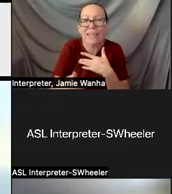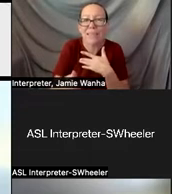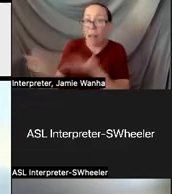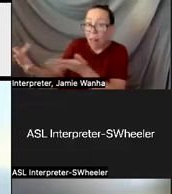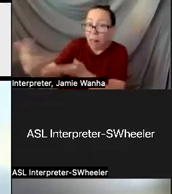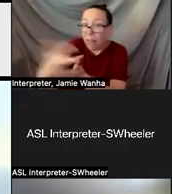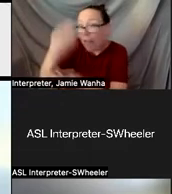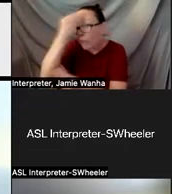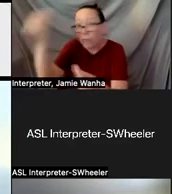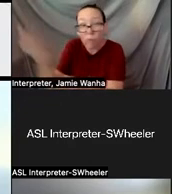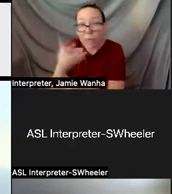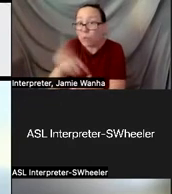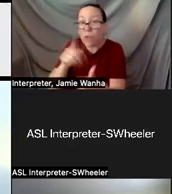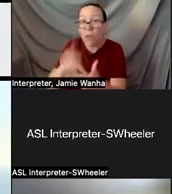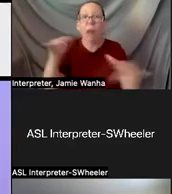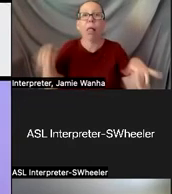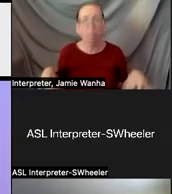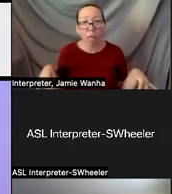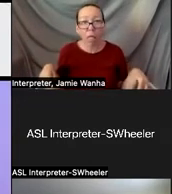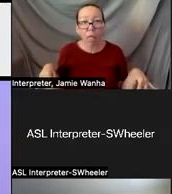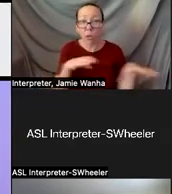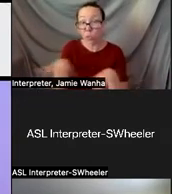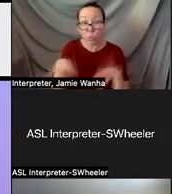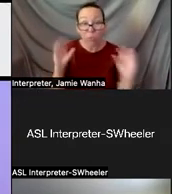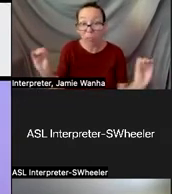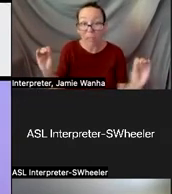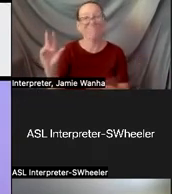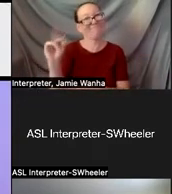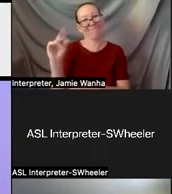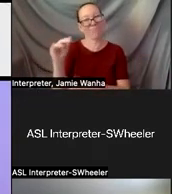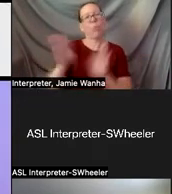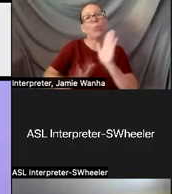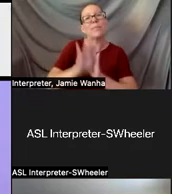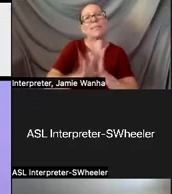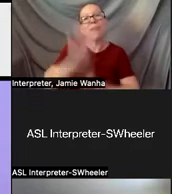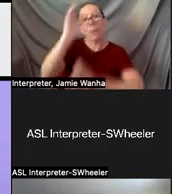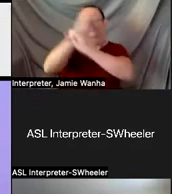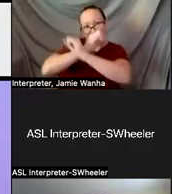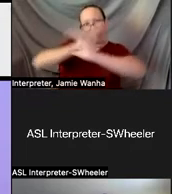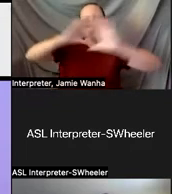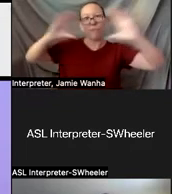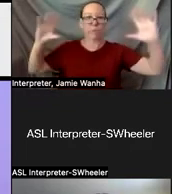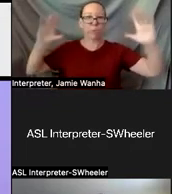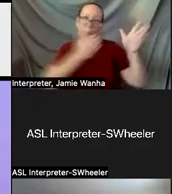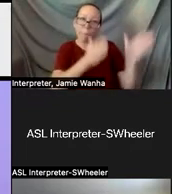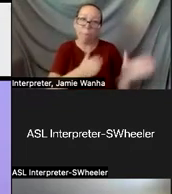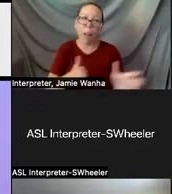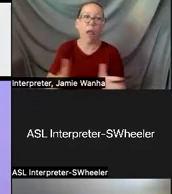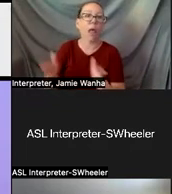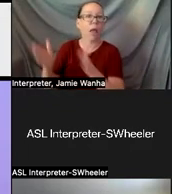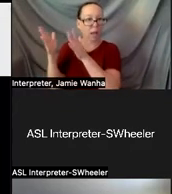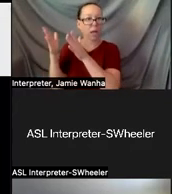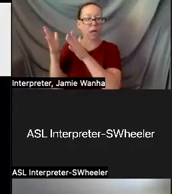We are suggesting some step for the path forward, and we developed a kind of vision 2050, a seismically resilient